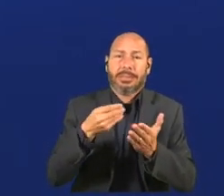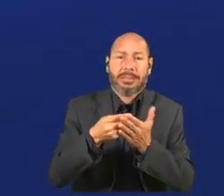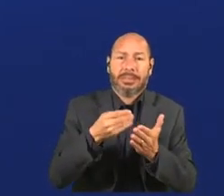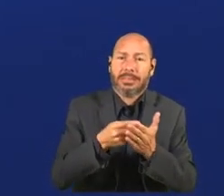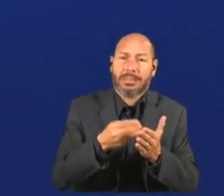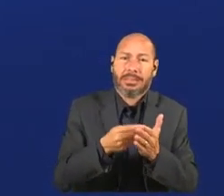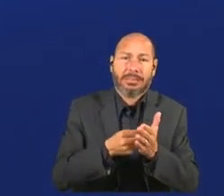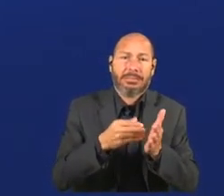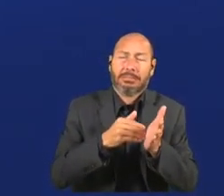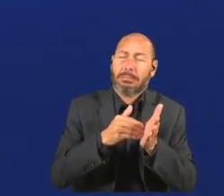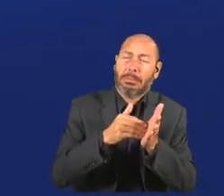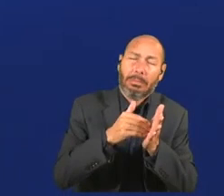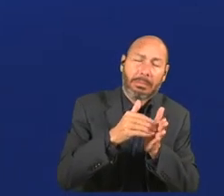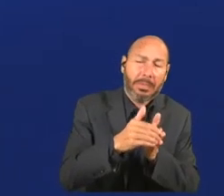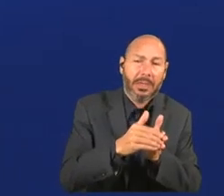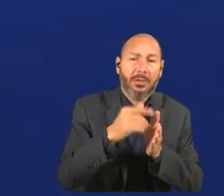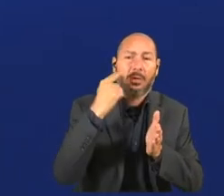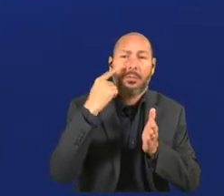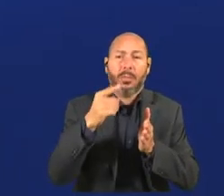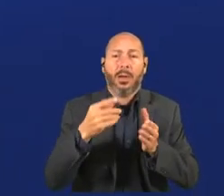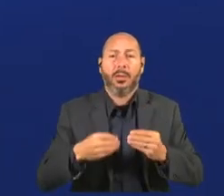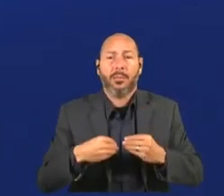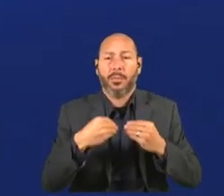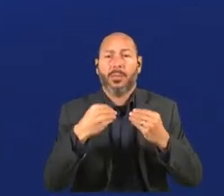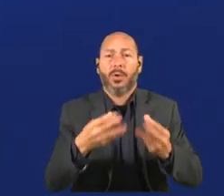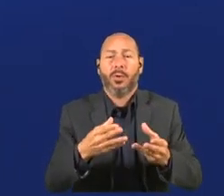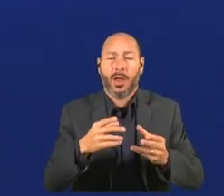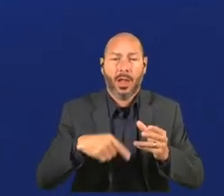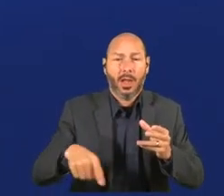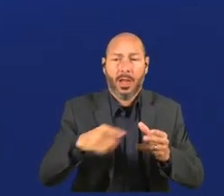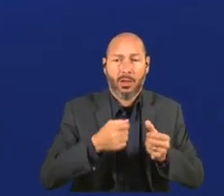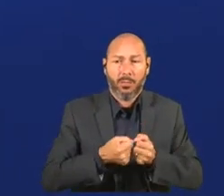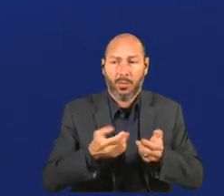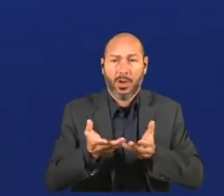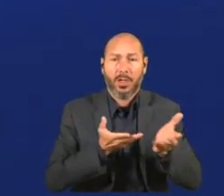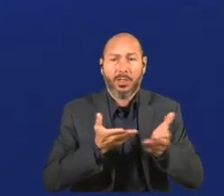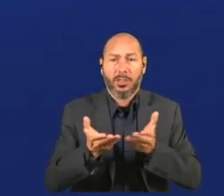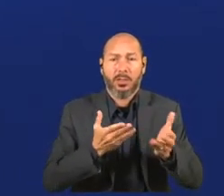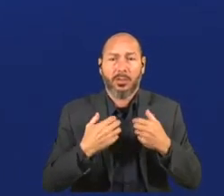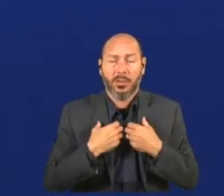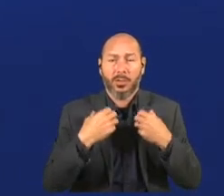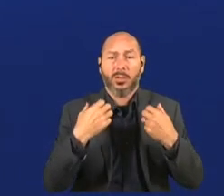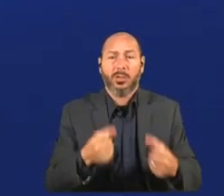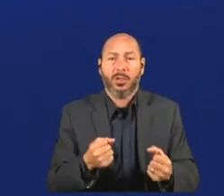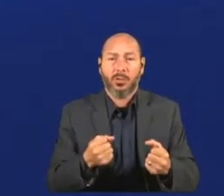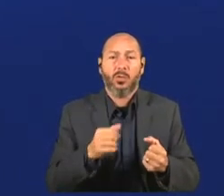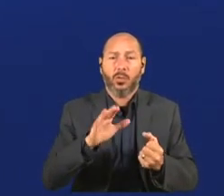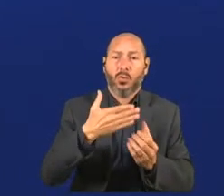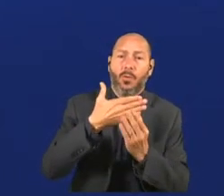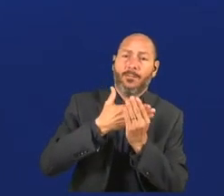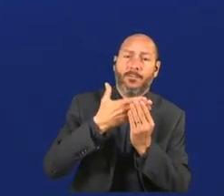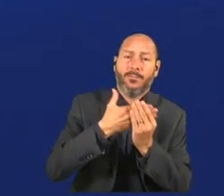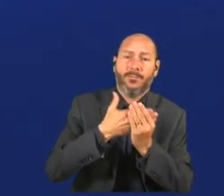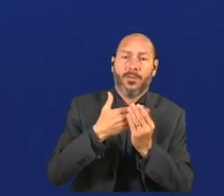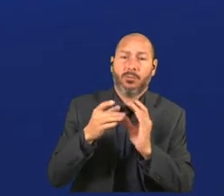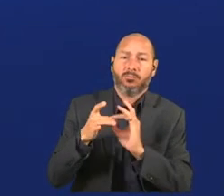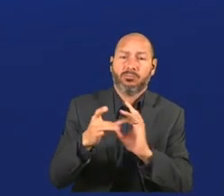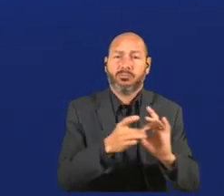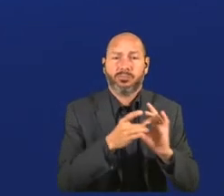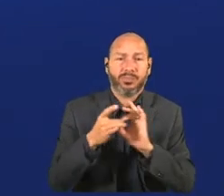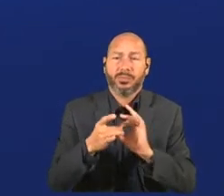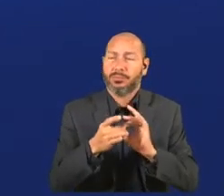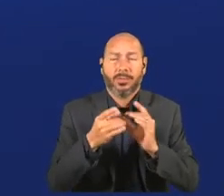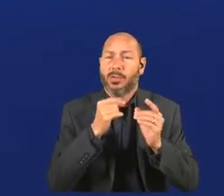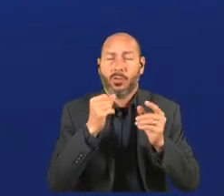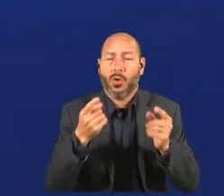technology to provide interconnectivity amongst providers through electronic health records, that does not happen today. So individuals have to literally